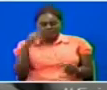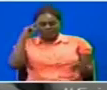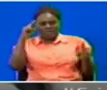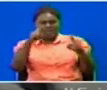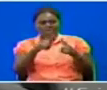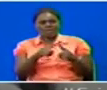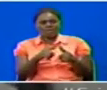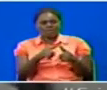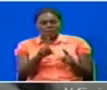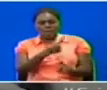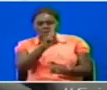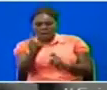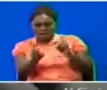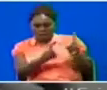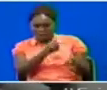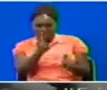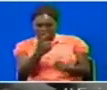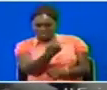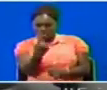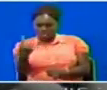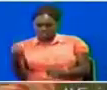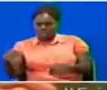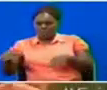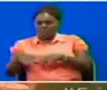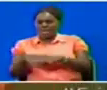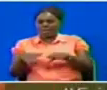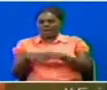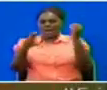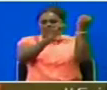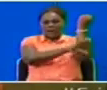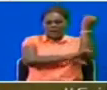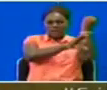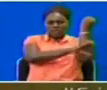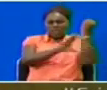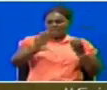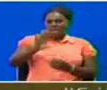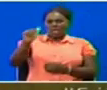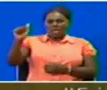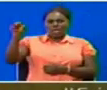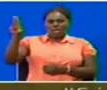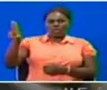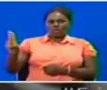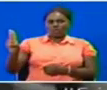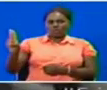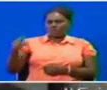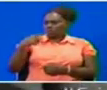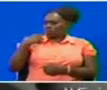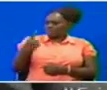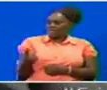a query to each member state of the African Union to say to